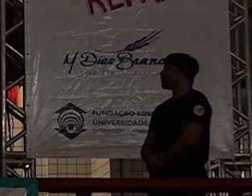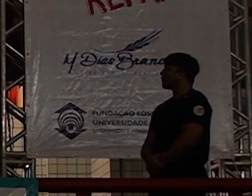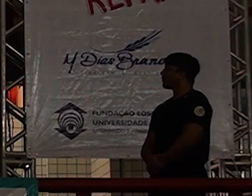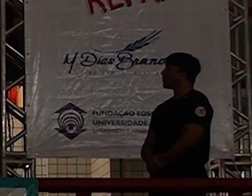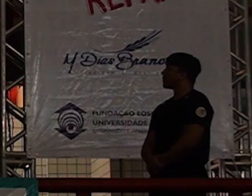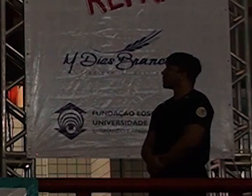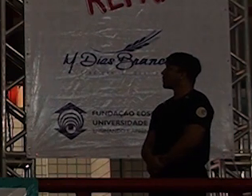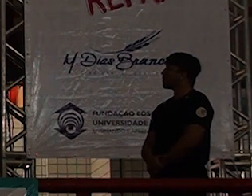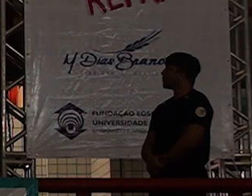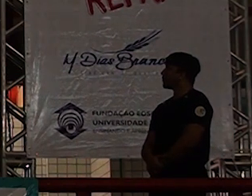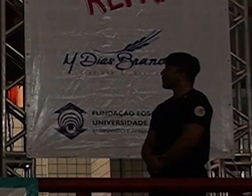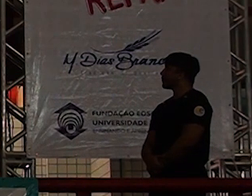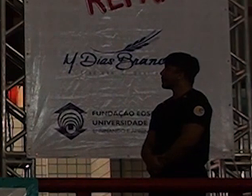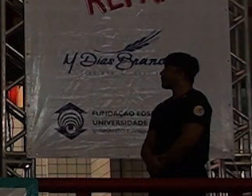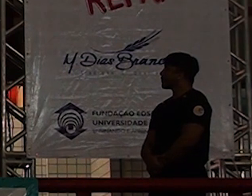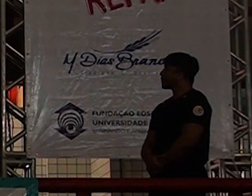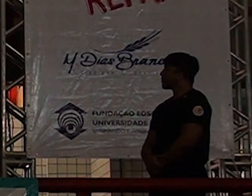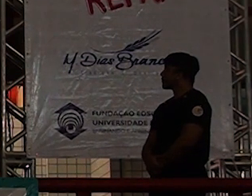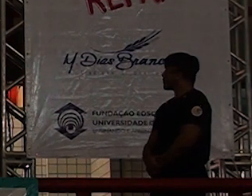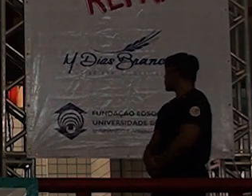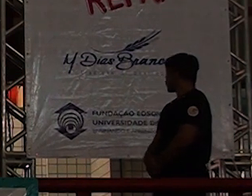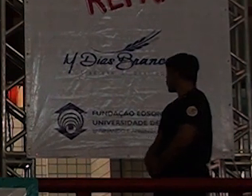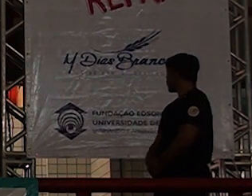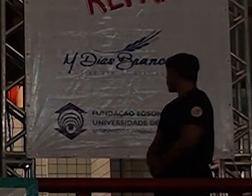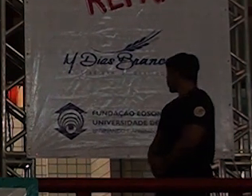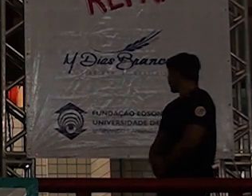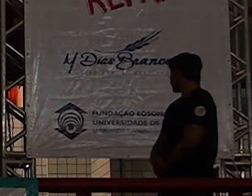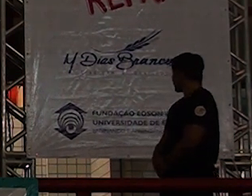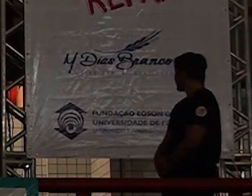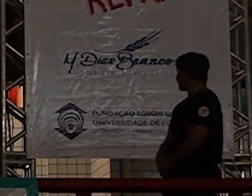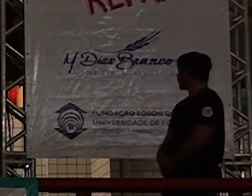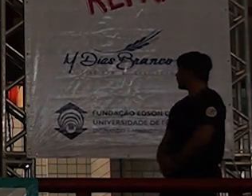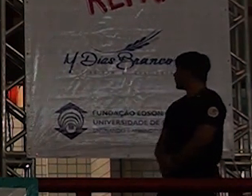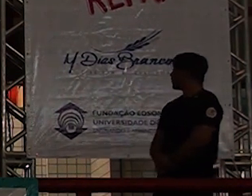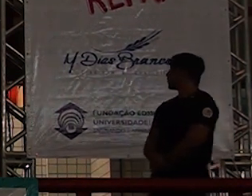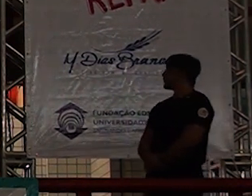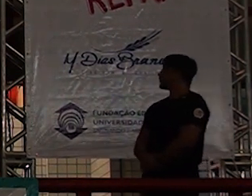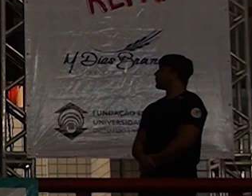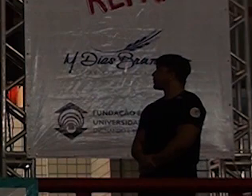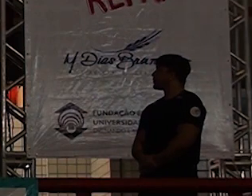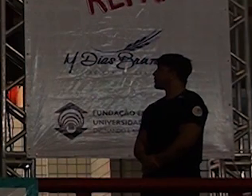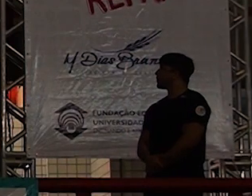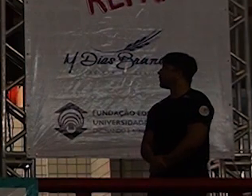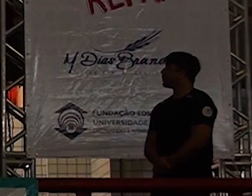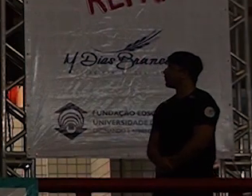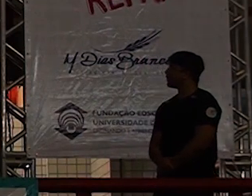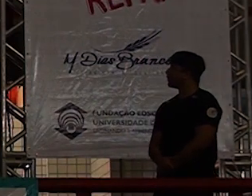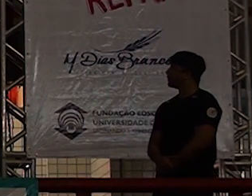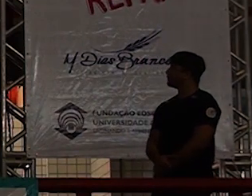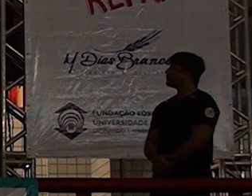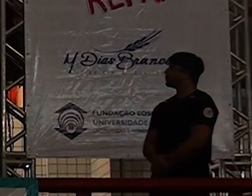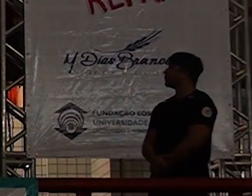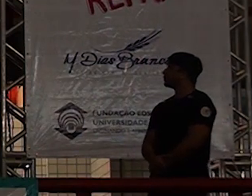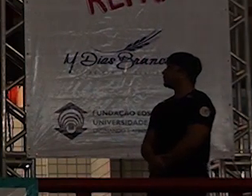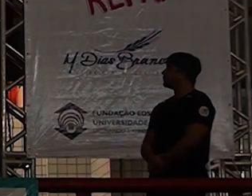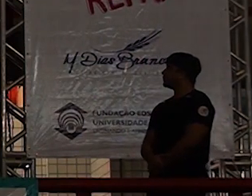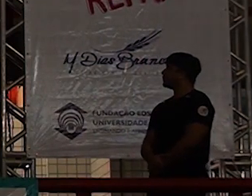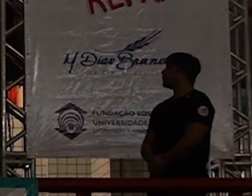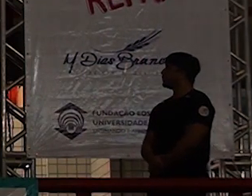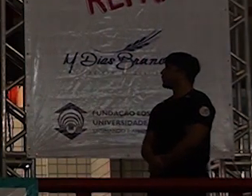Dear Edward, there's no way I can repay you for all you've done for me. So rather than